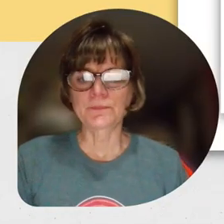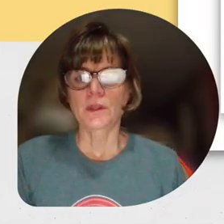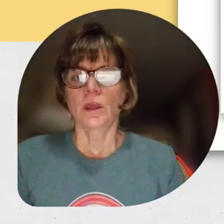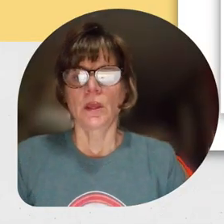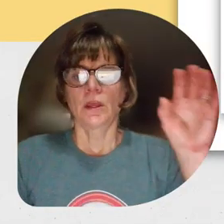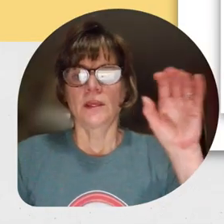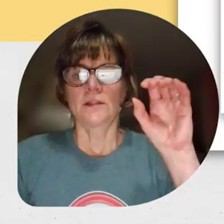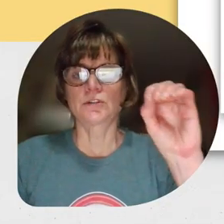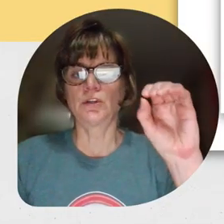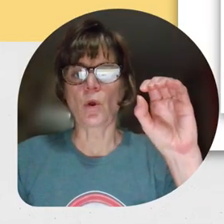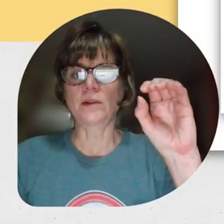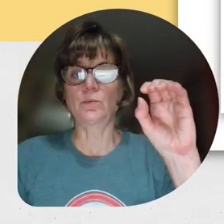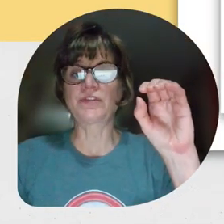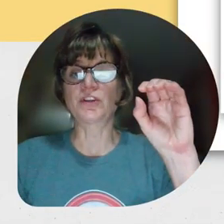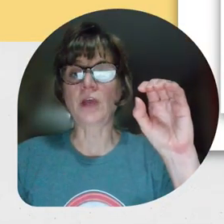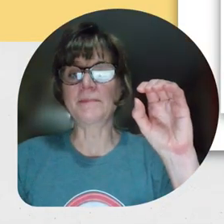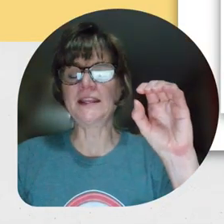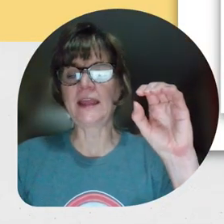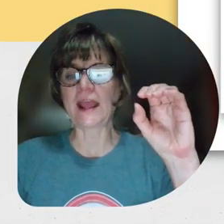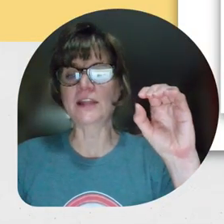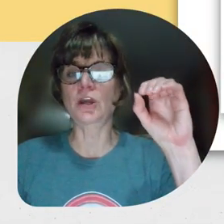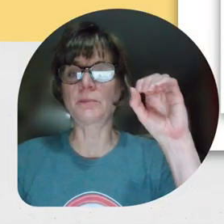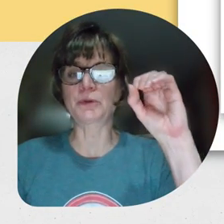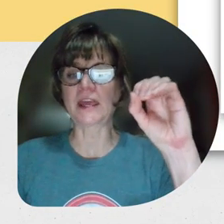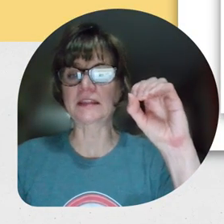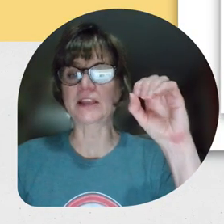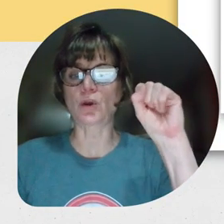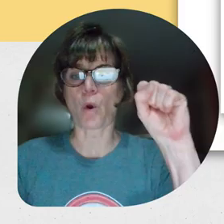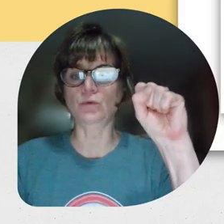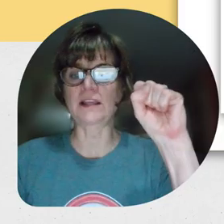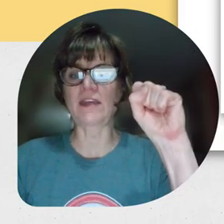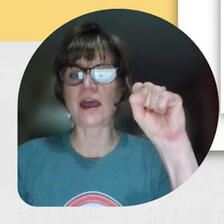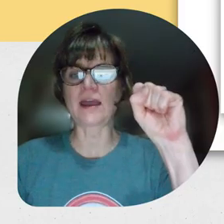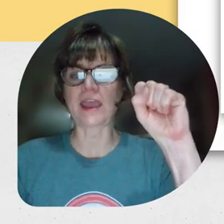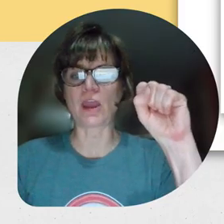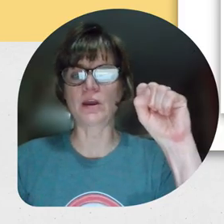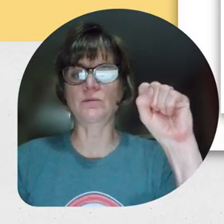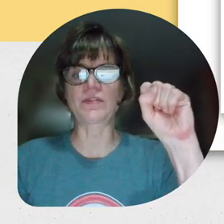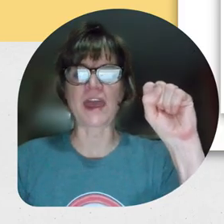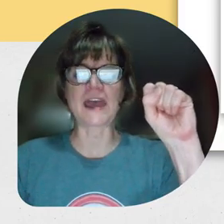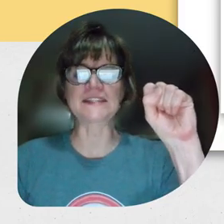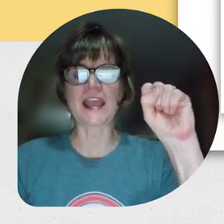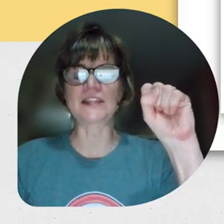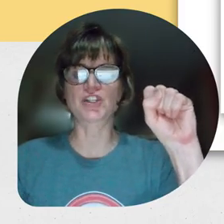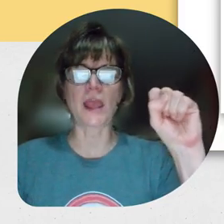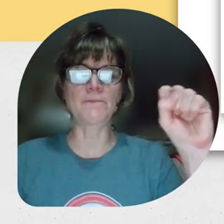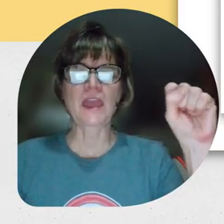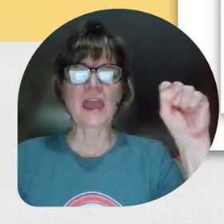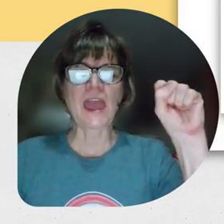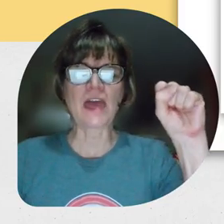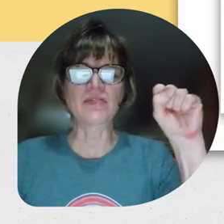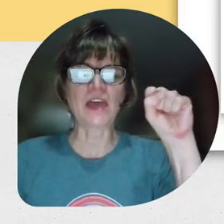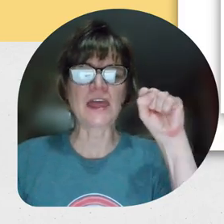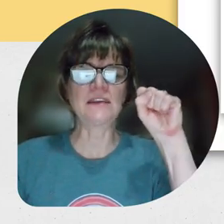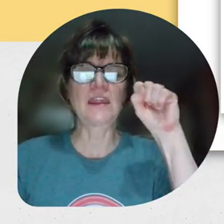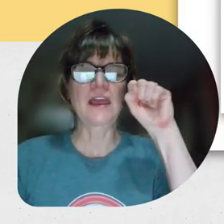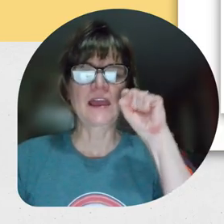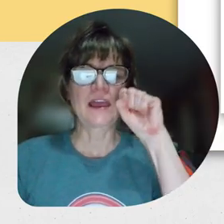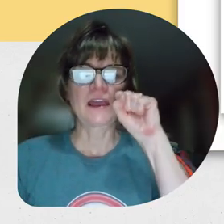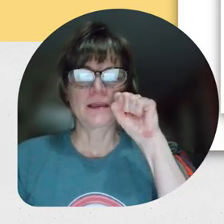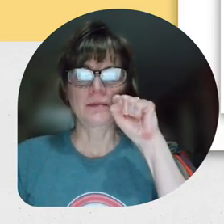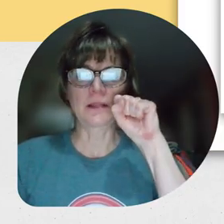Carrot. You're going with your dominant hand, you're going to pretend like you're holding the carrot with the S hand shape, and